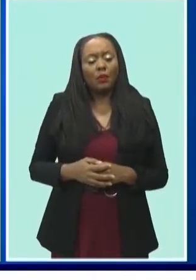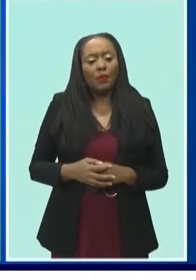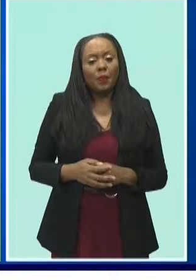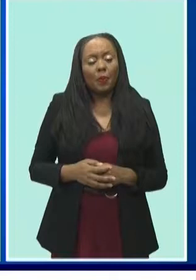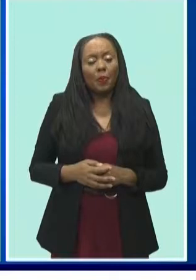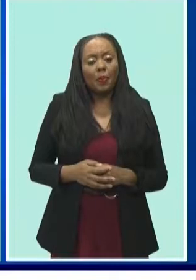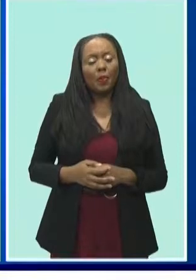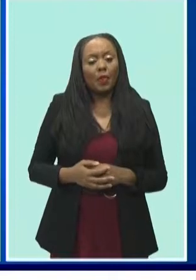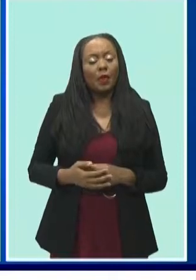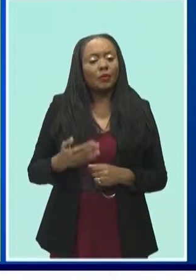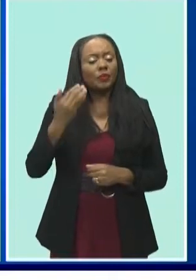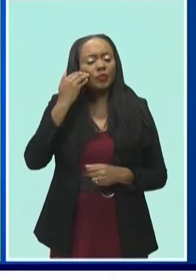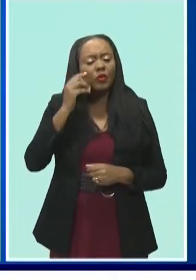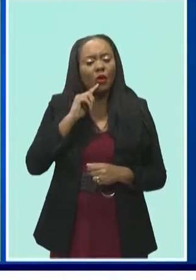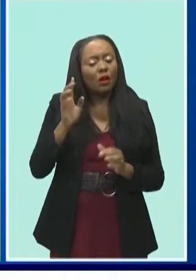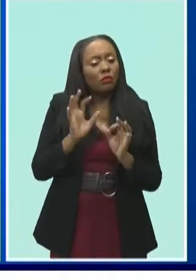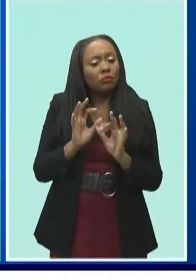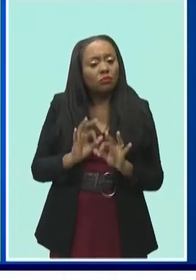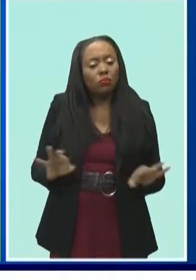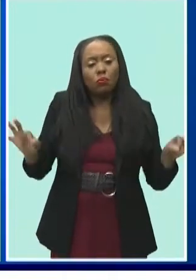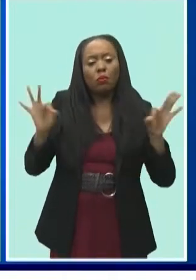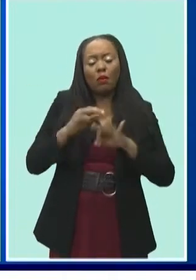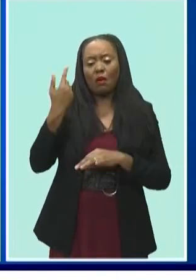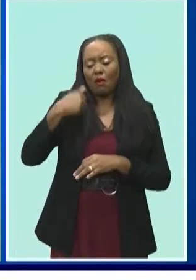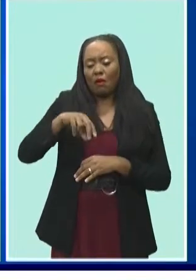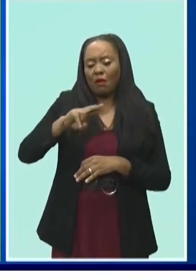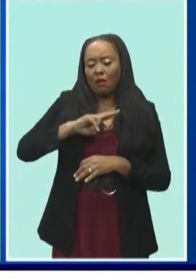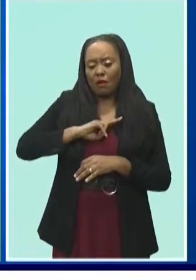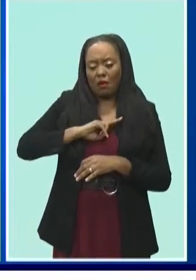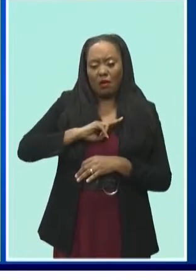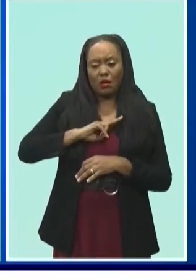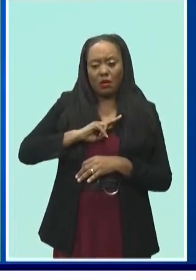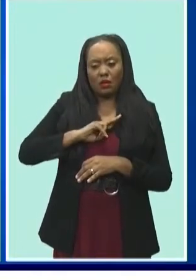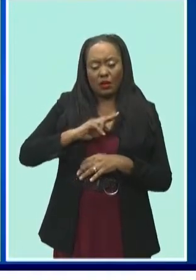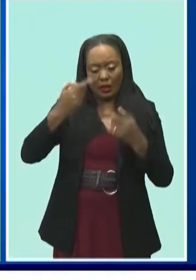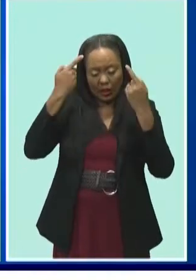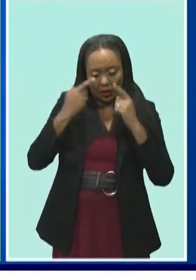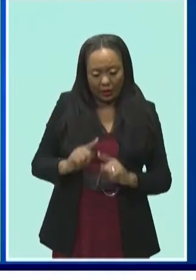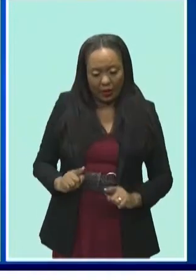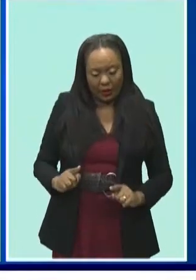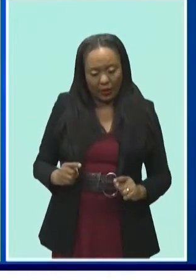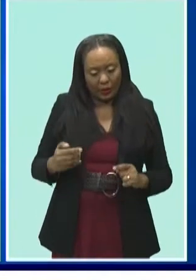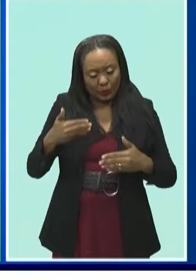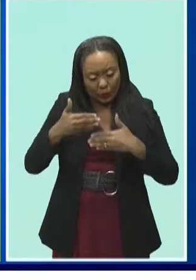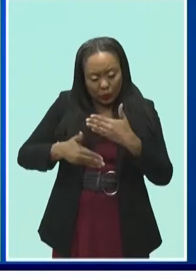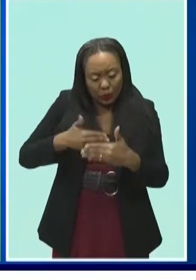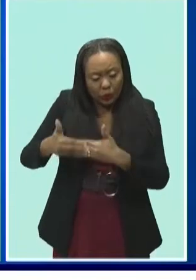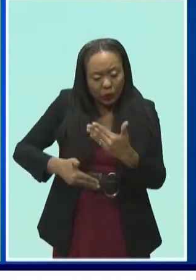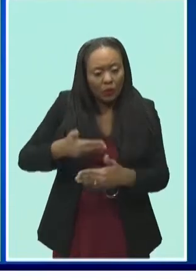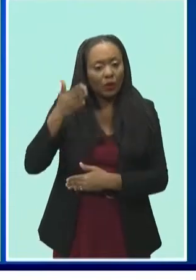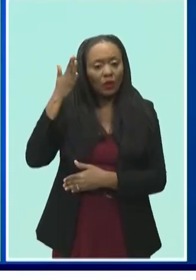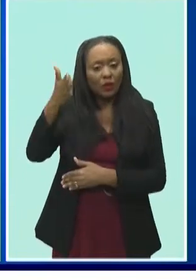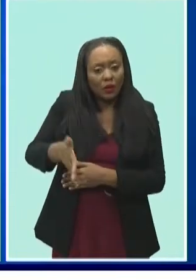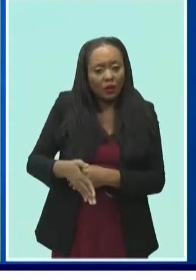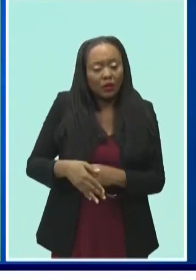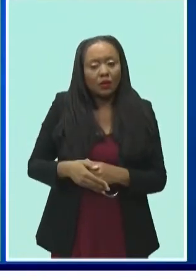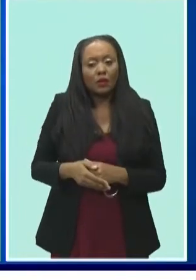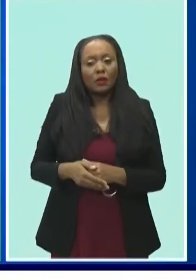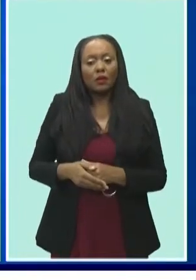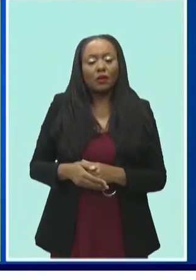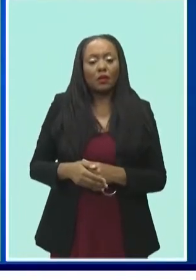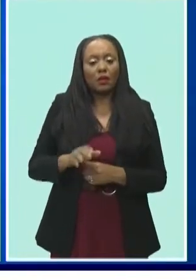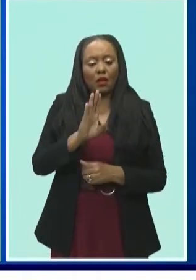going to be important that we build consensus around the way forward. As we look, BERT, in the BERT program, there's one T in